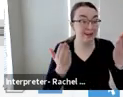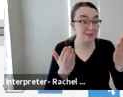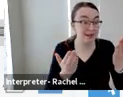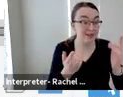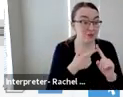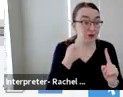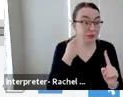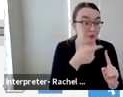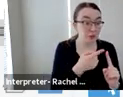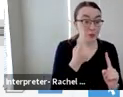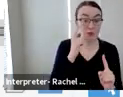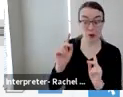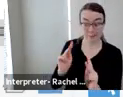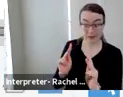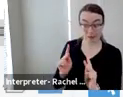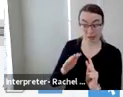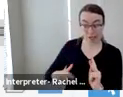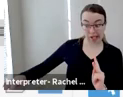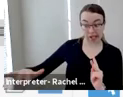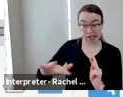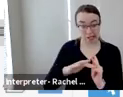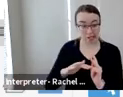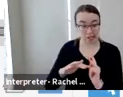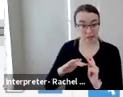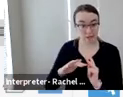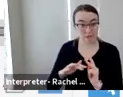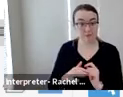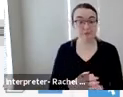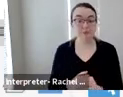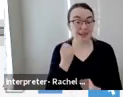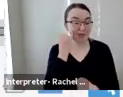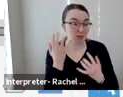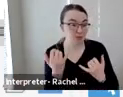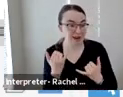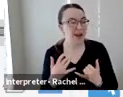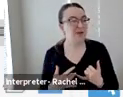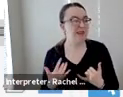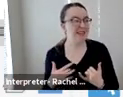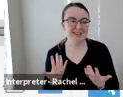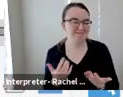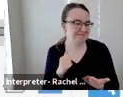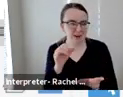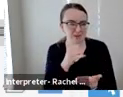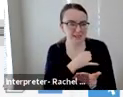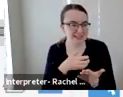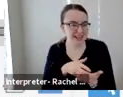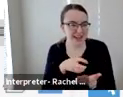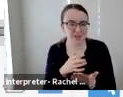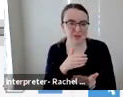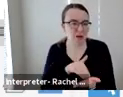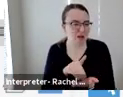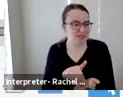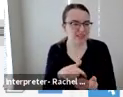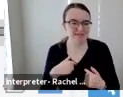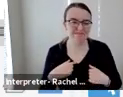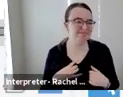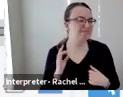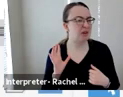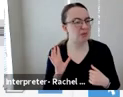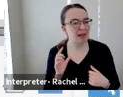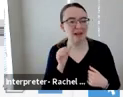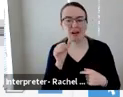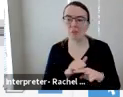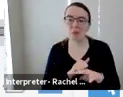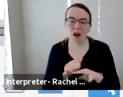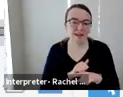for people to get from the point where they are somebody who doesn't sketch much, so they don't like to sketch and they don't practice,